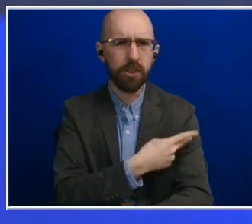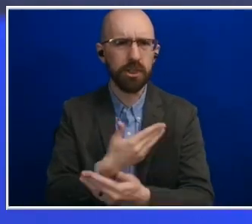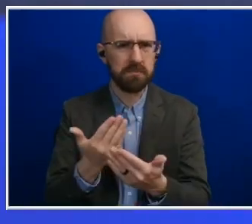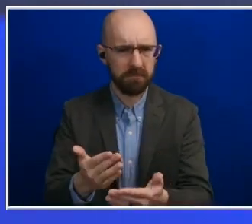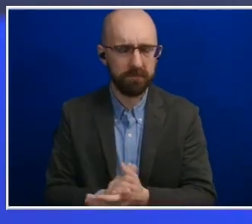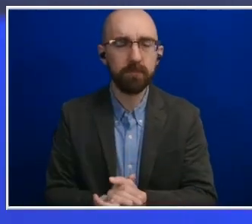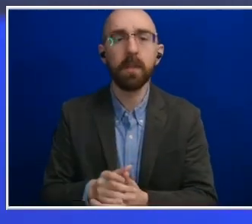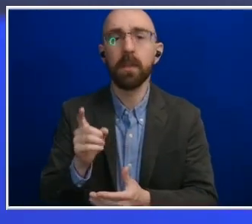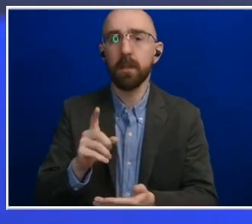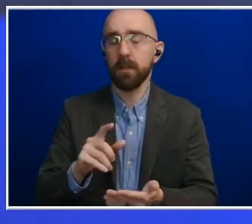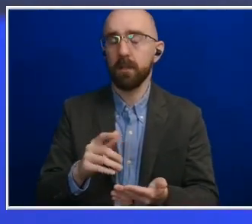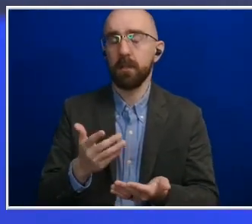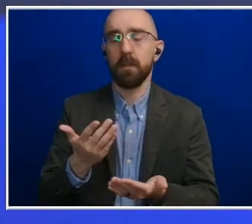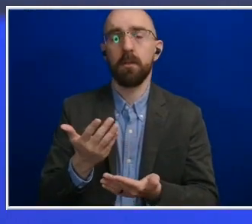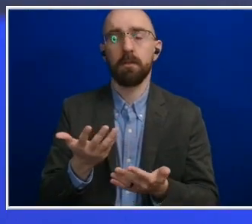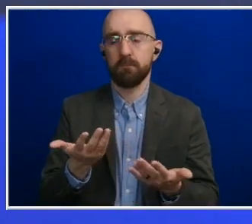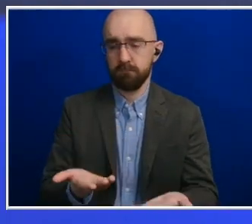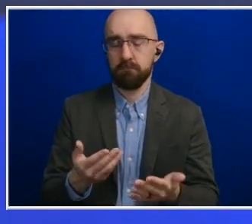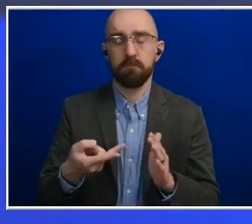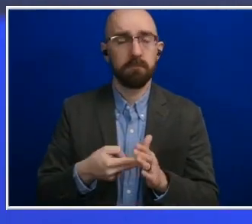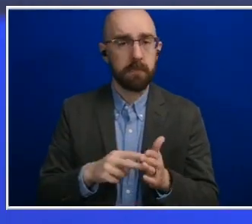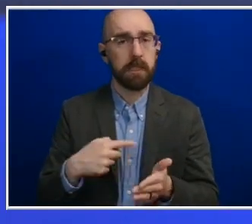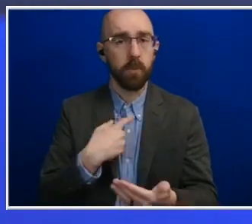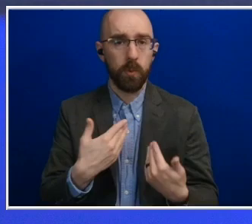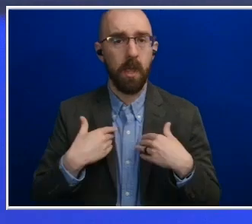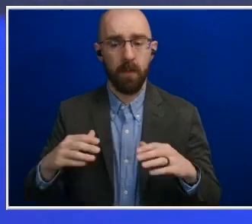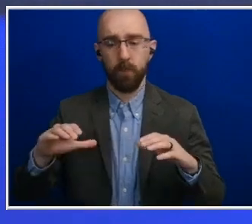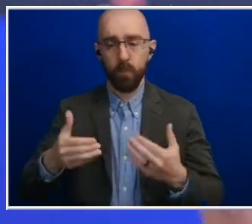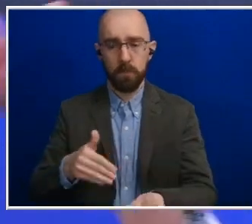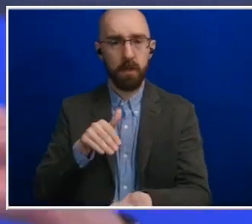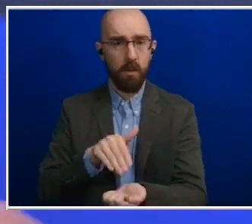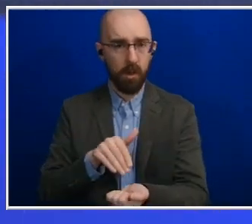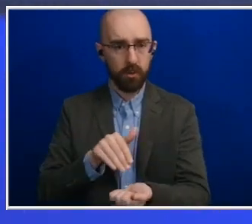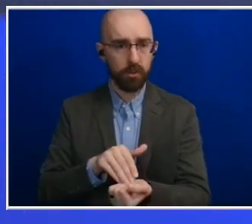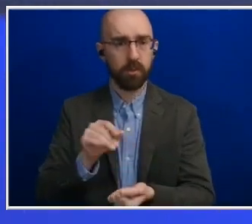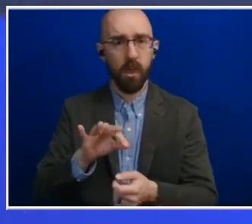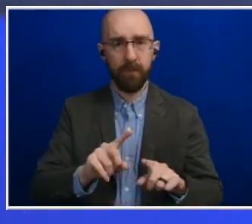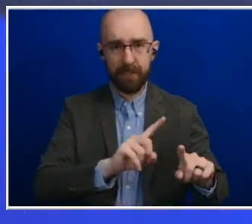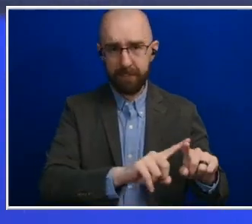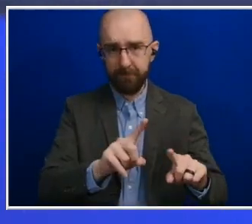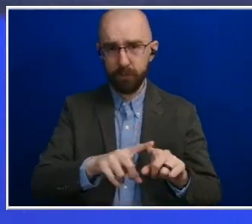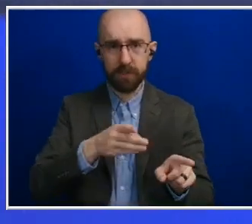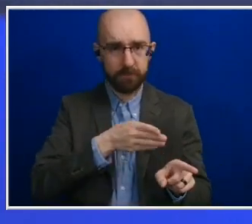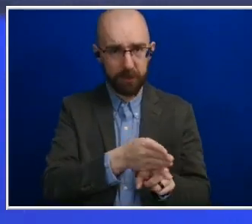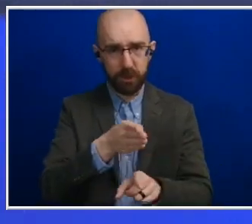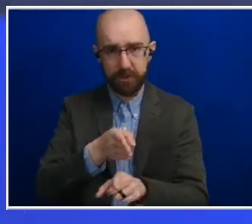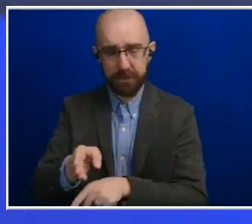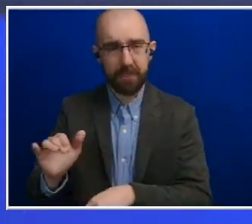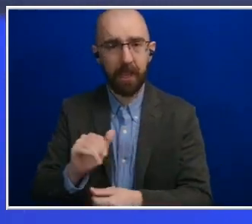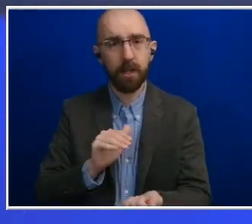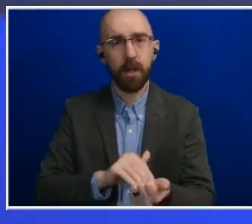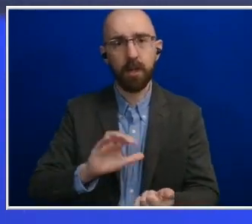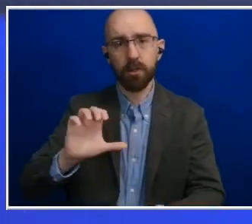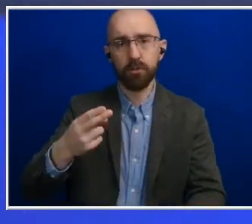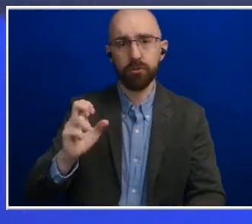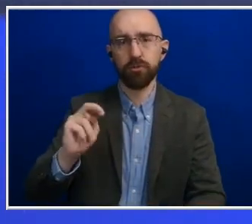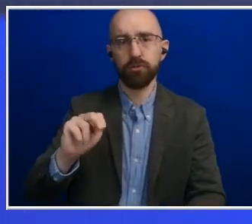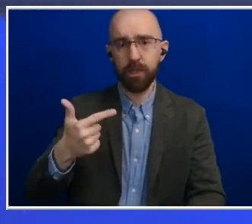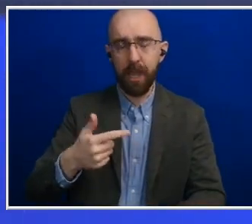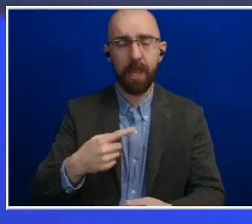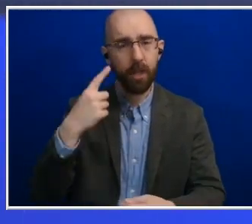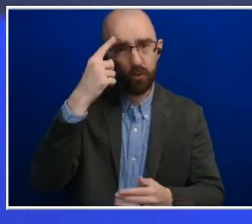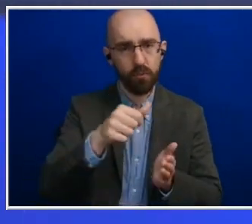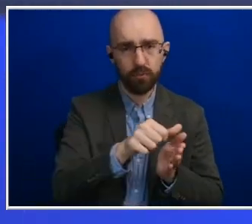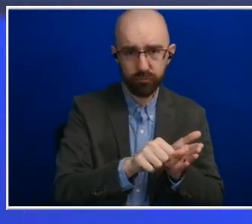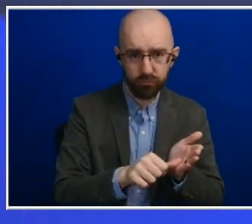it means that we have a group of doctors of different specialties, like Dr. Cheng in neurosurgery, myself in